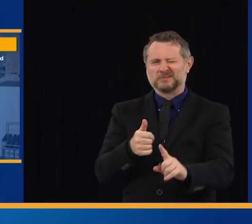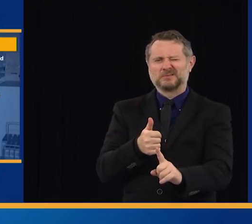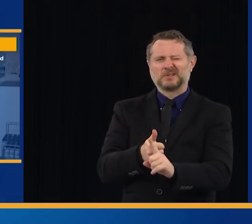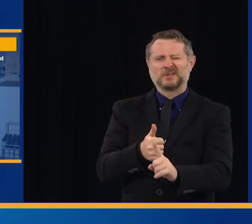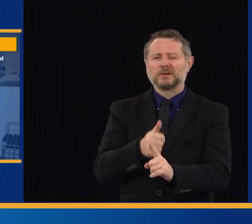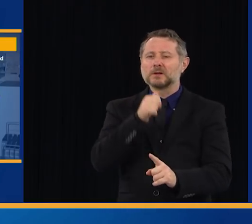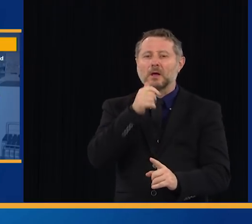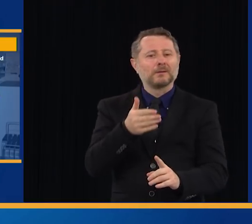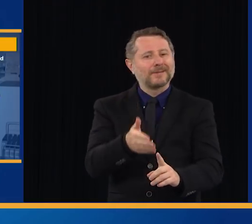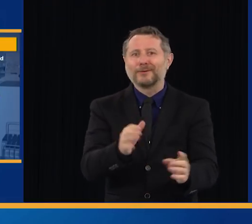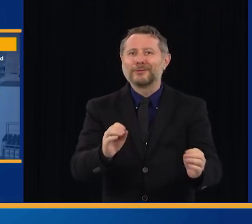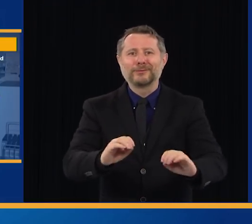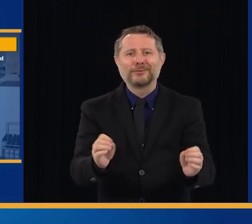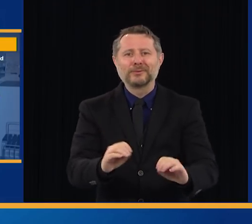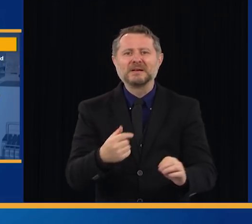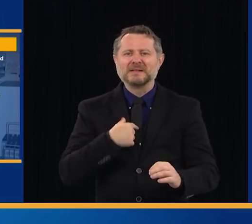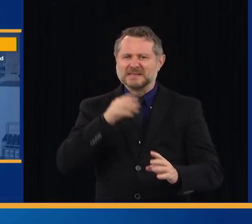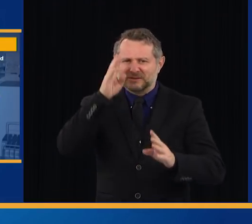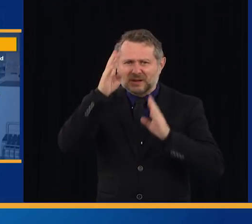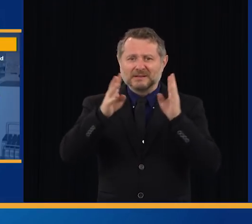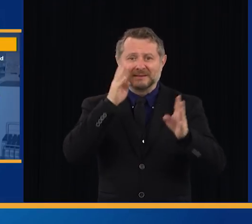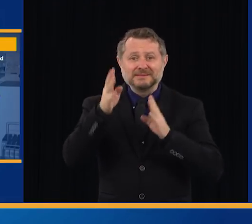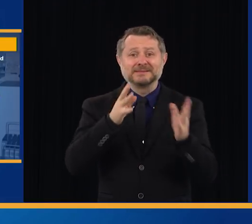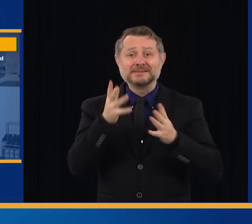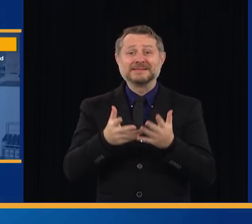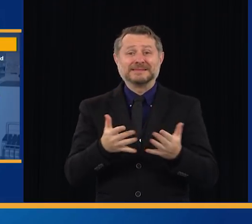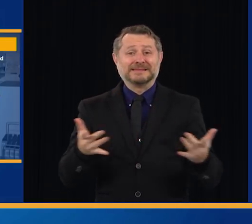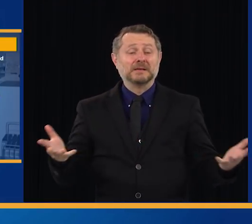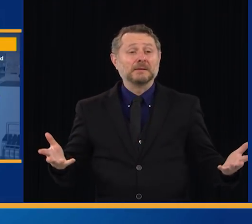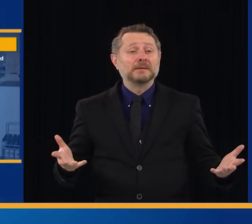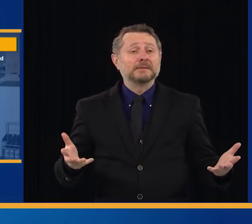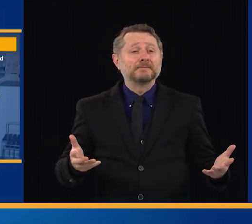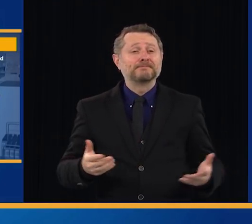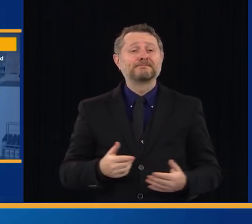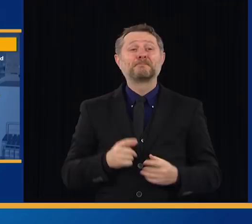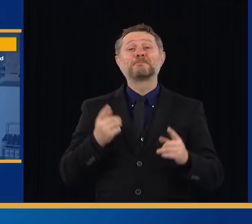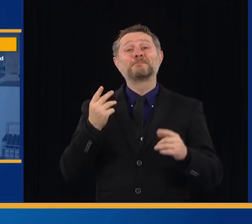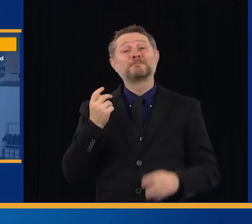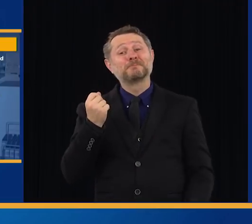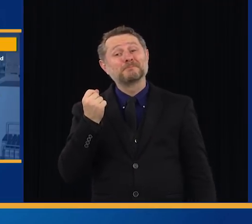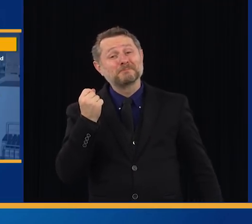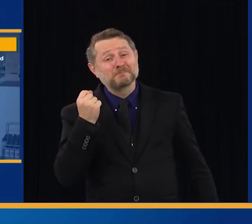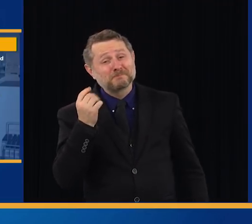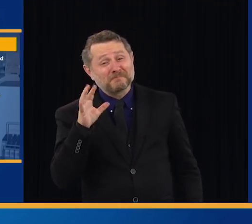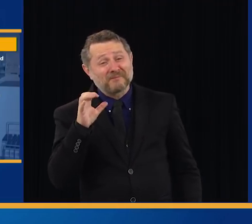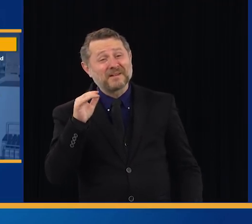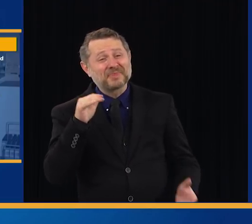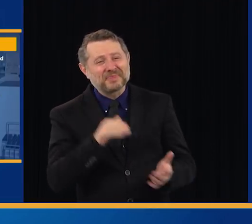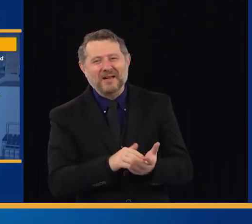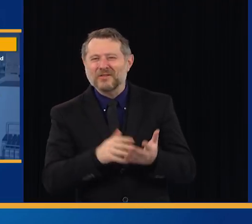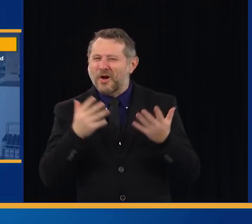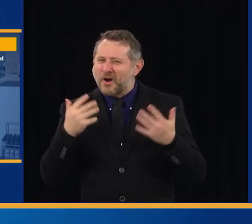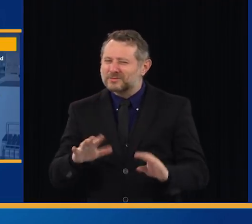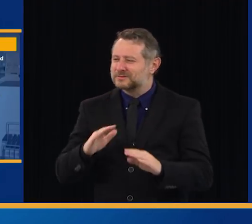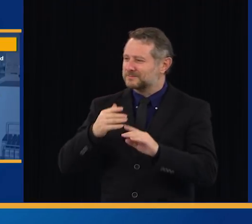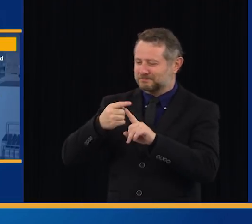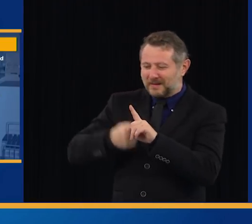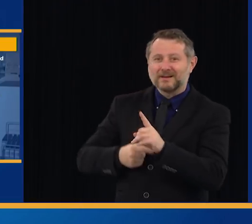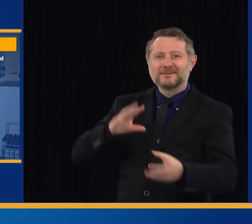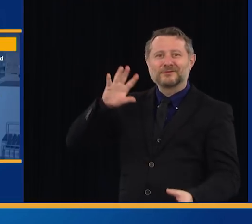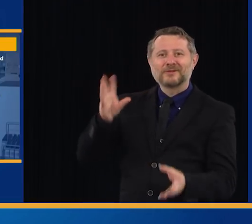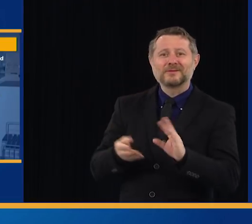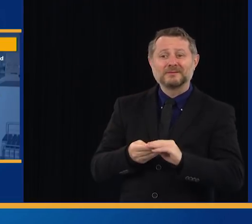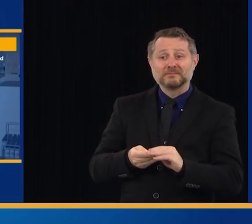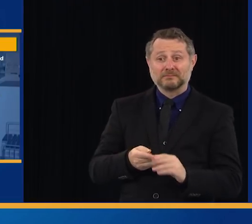this testing system and this testing regimen. 500,000 tests in 1 month. That sounds